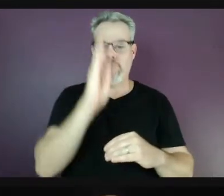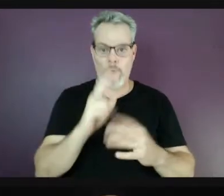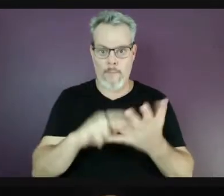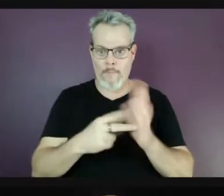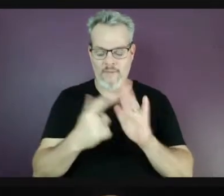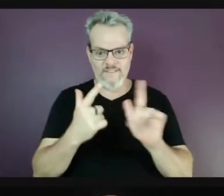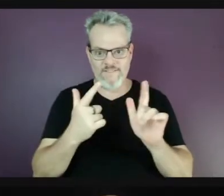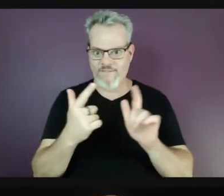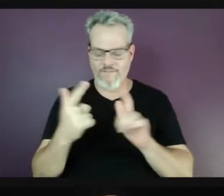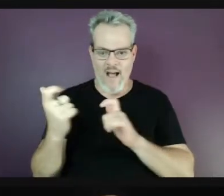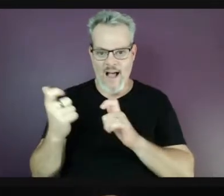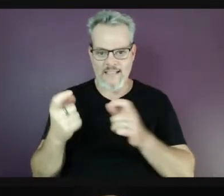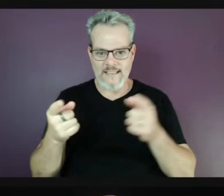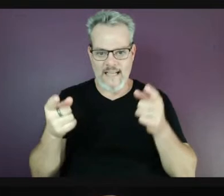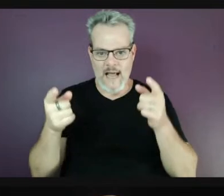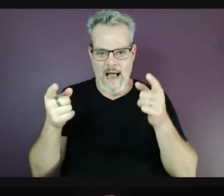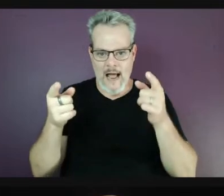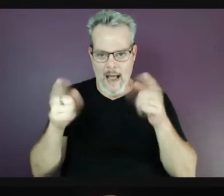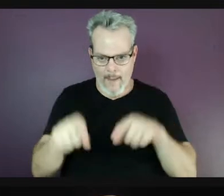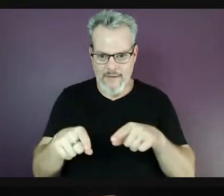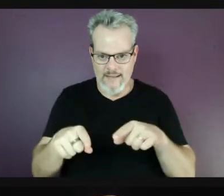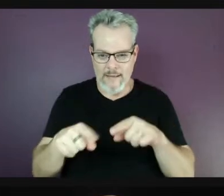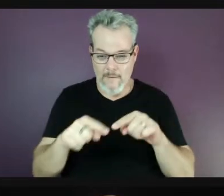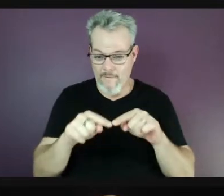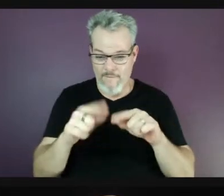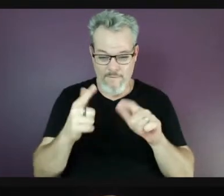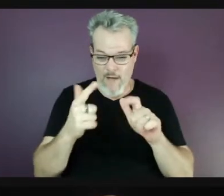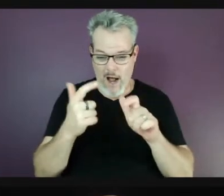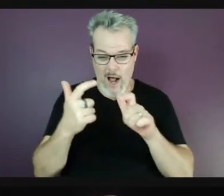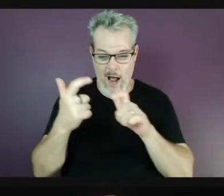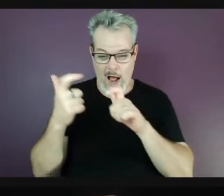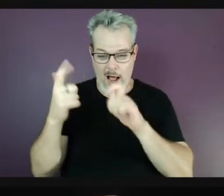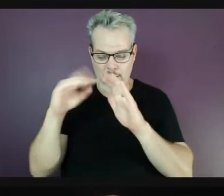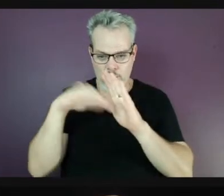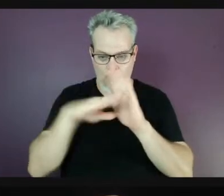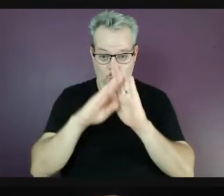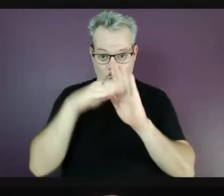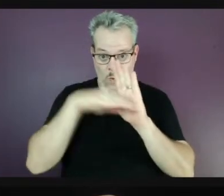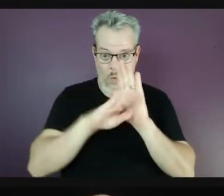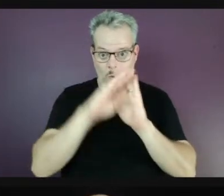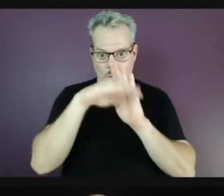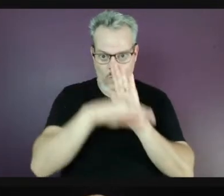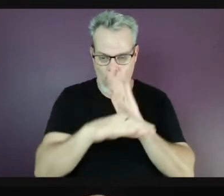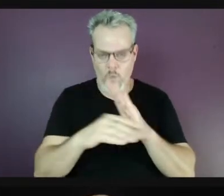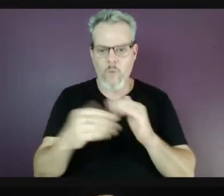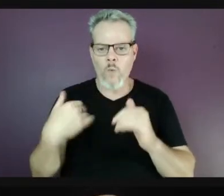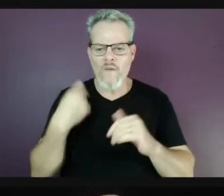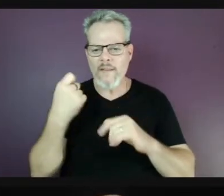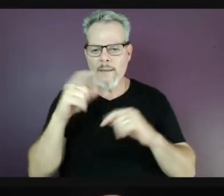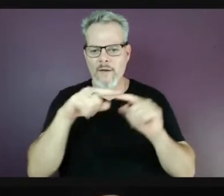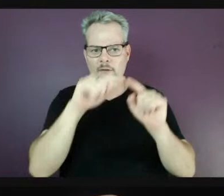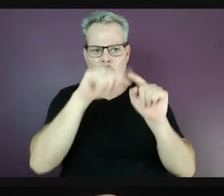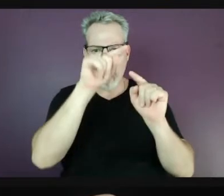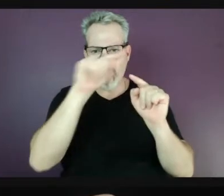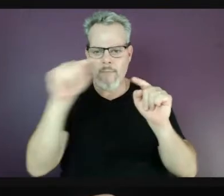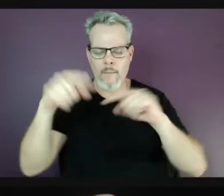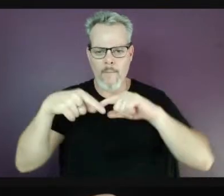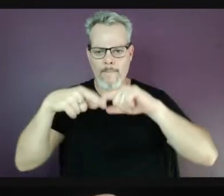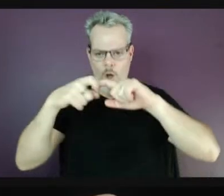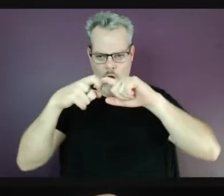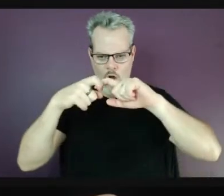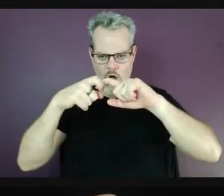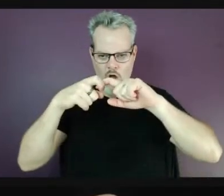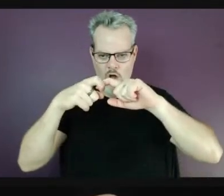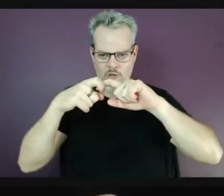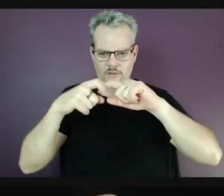fast, happening a little less fast, but still pretty fast. More fast, less fast. There's a little pause right in there. Then